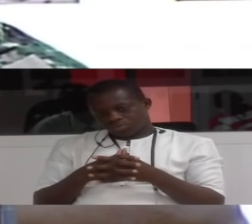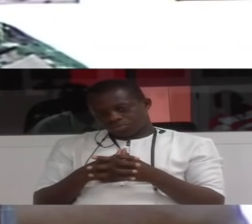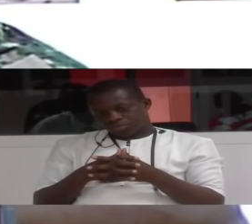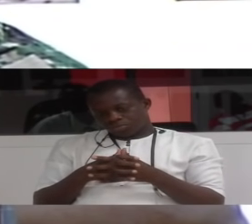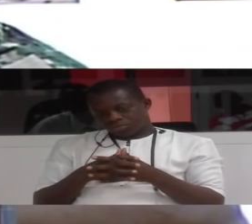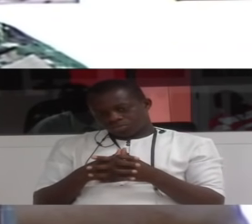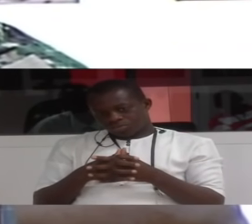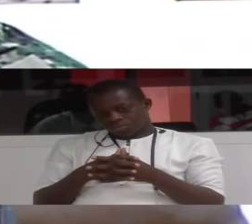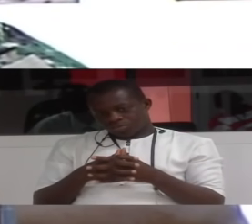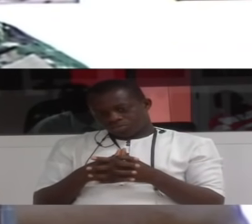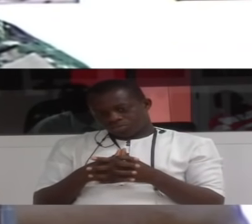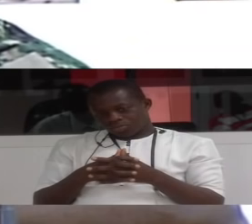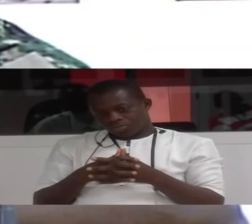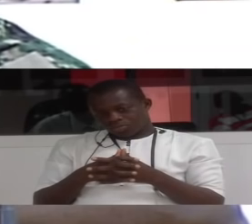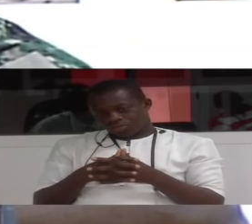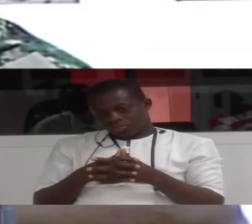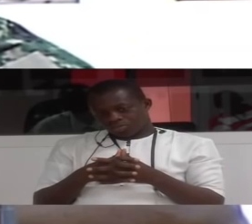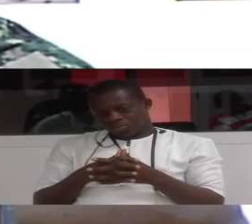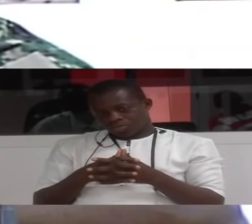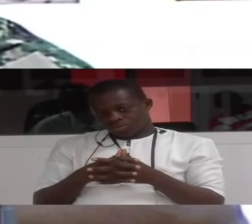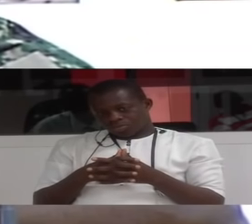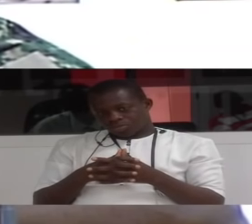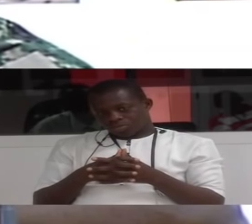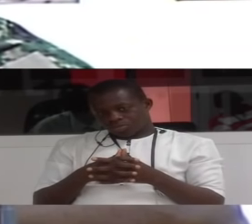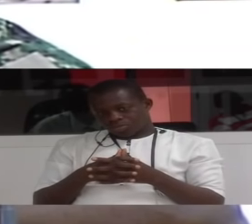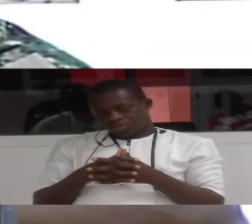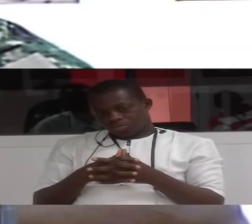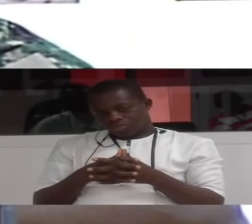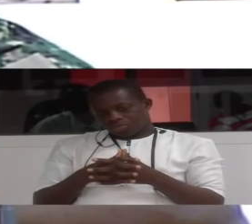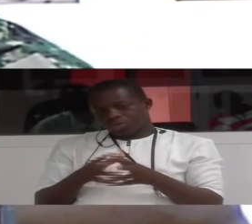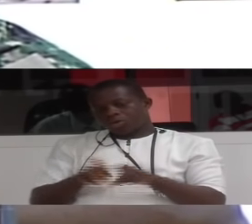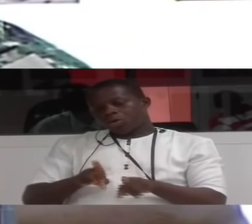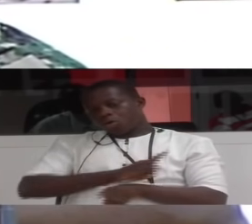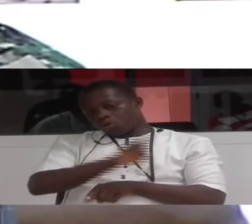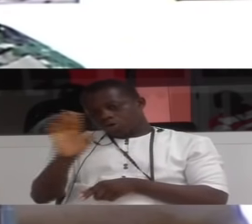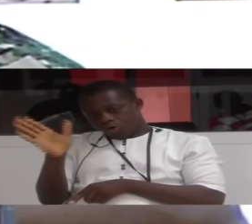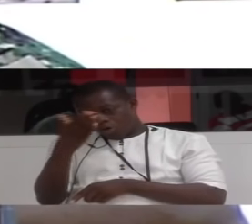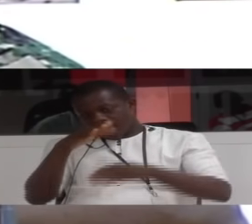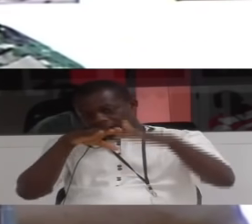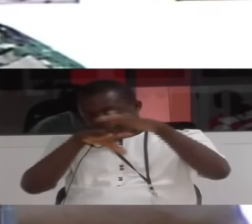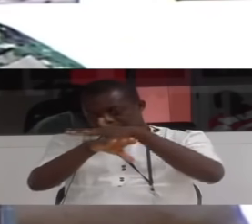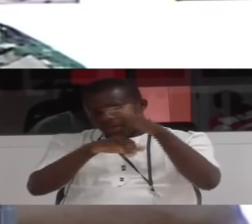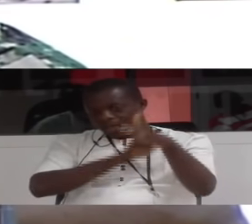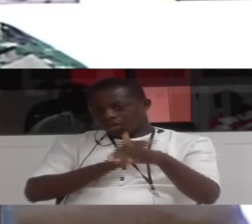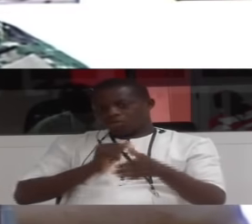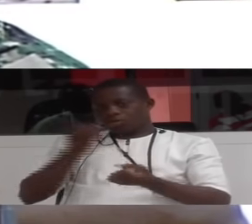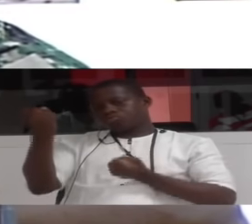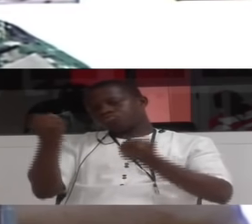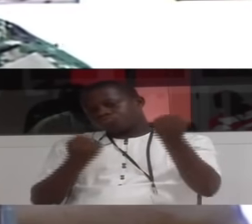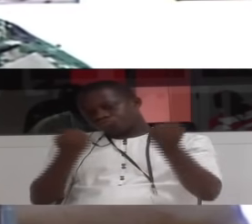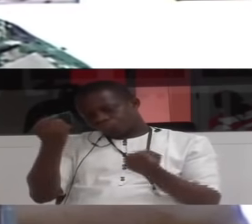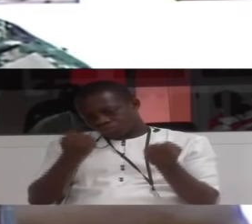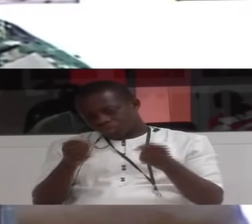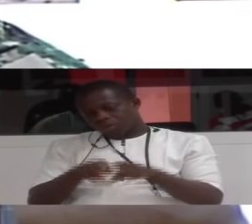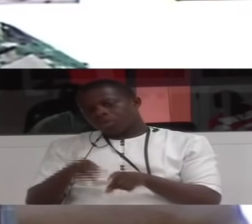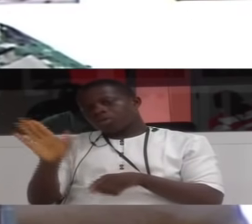were supposed to meet. Ñu dem ci lañ dugga suñ moto yi. That was when we got into our vehicles. Ñu